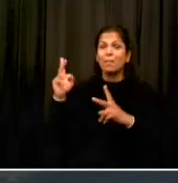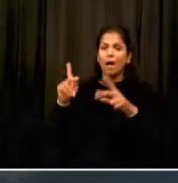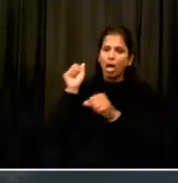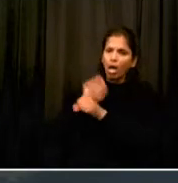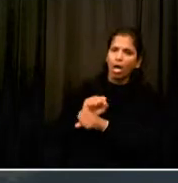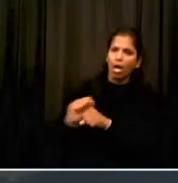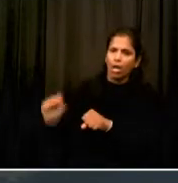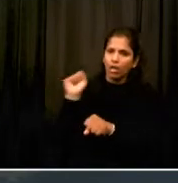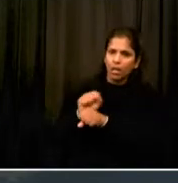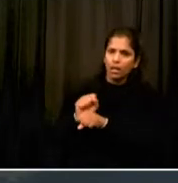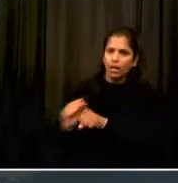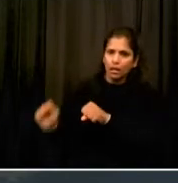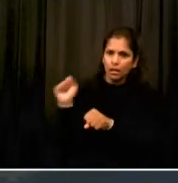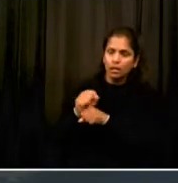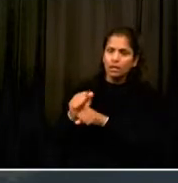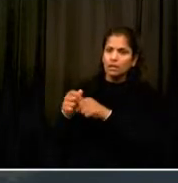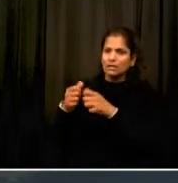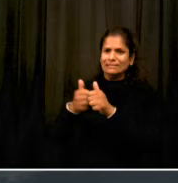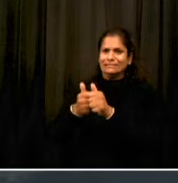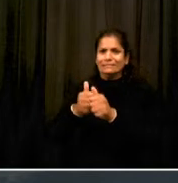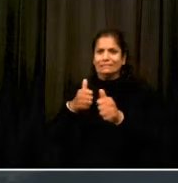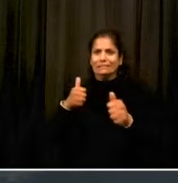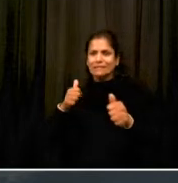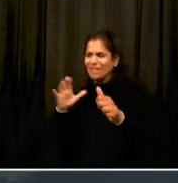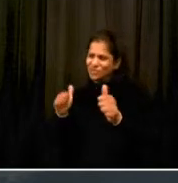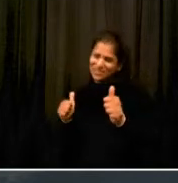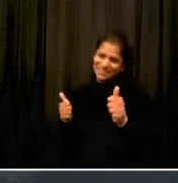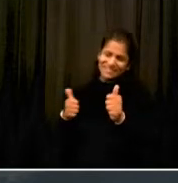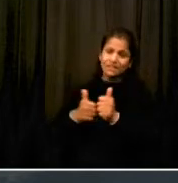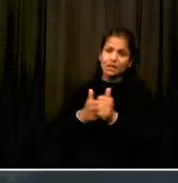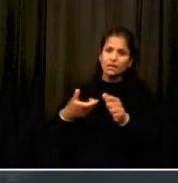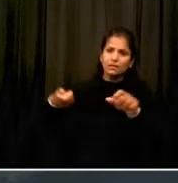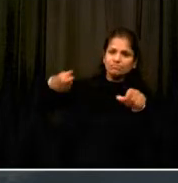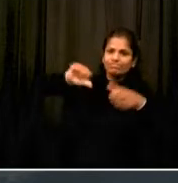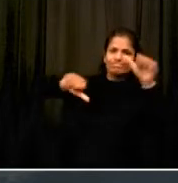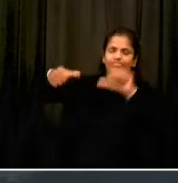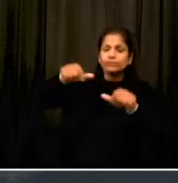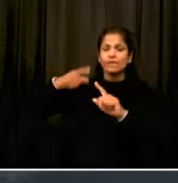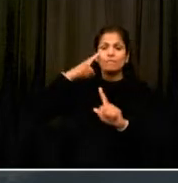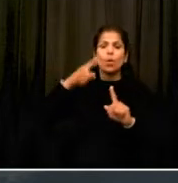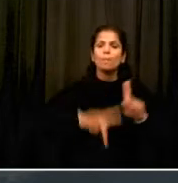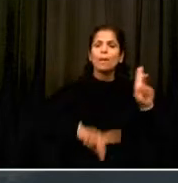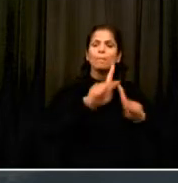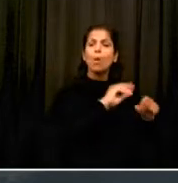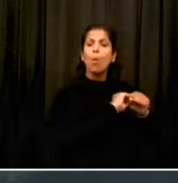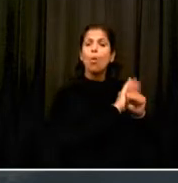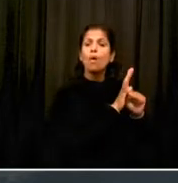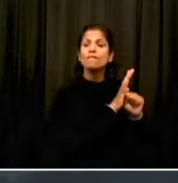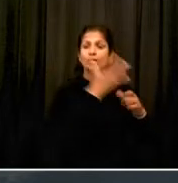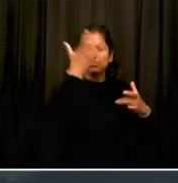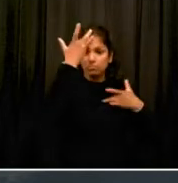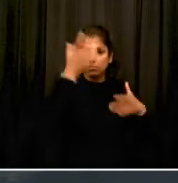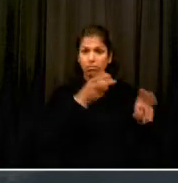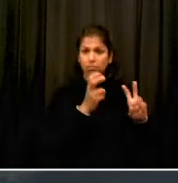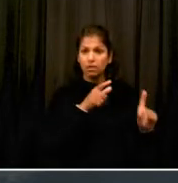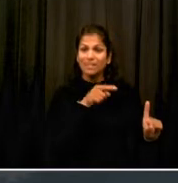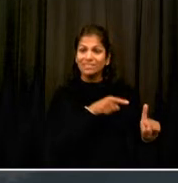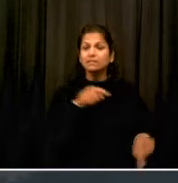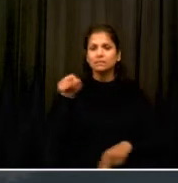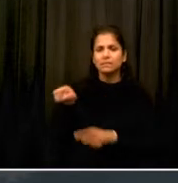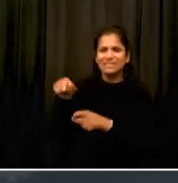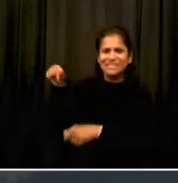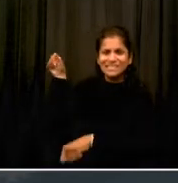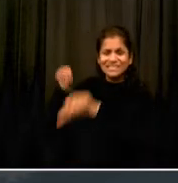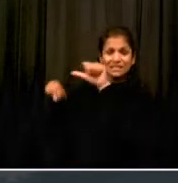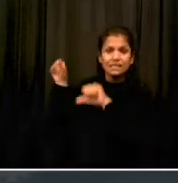coronavirus. Because they're having more cases, they're doing more testing. And that means that some of the national lab companies